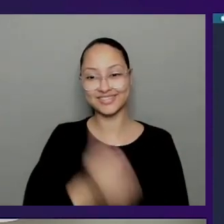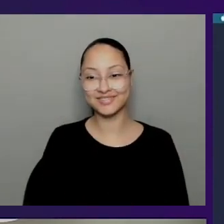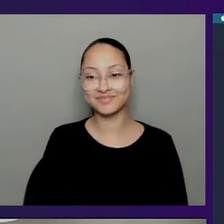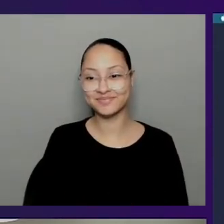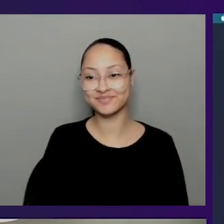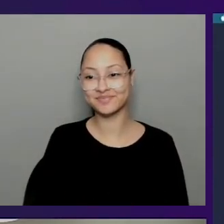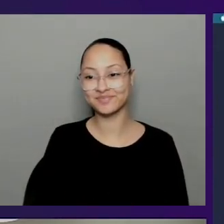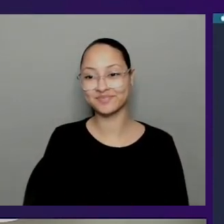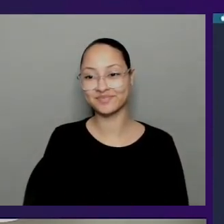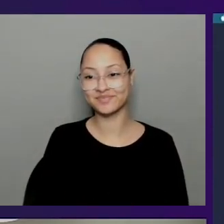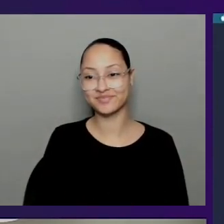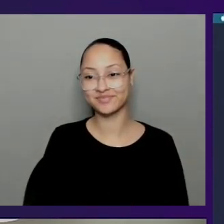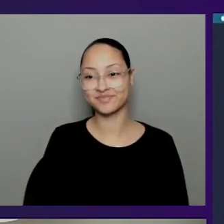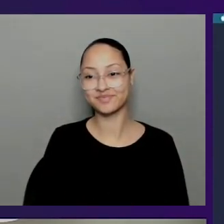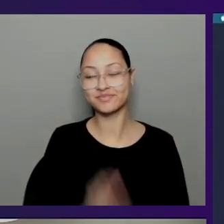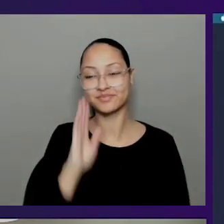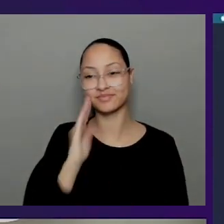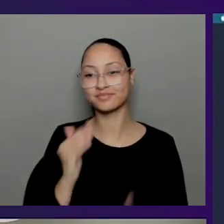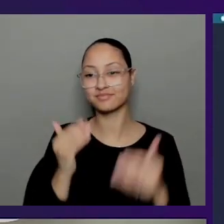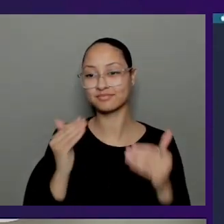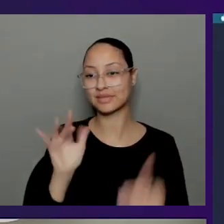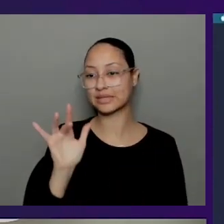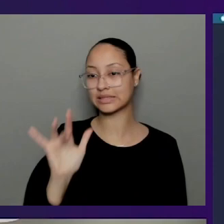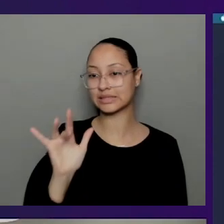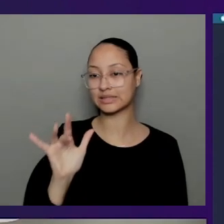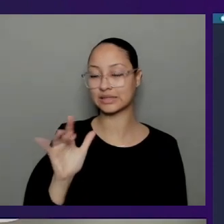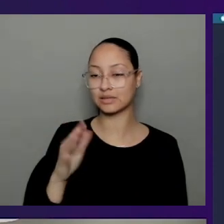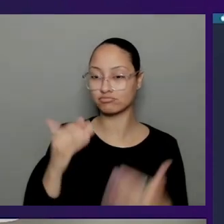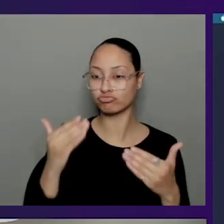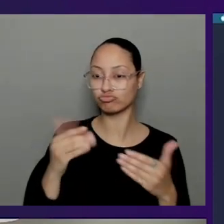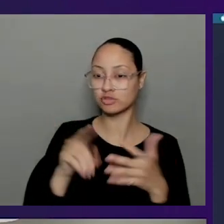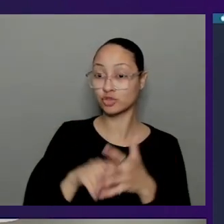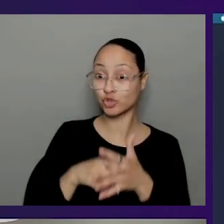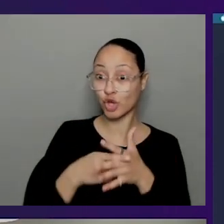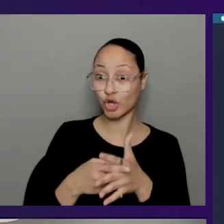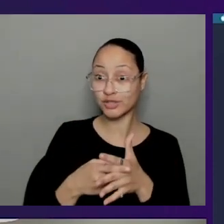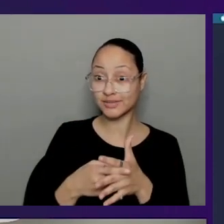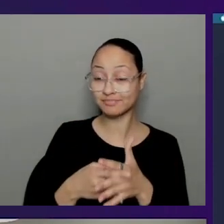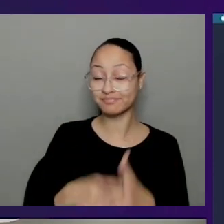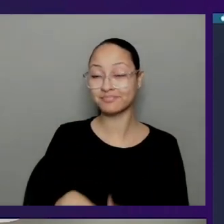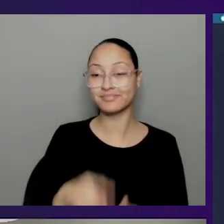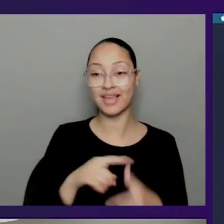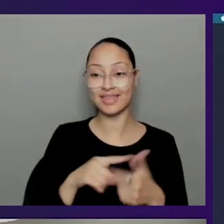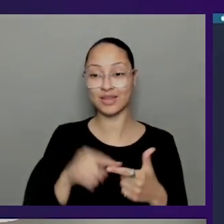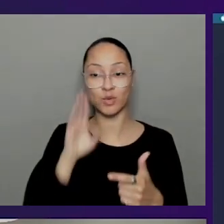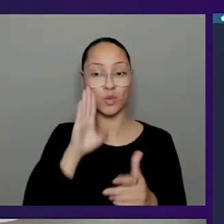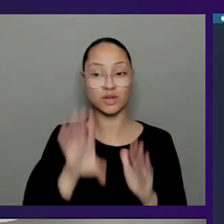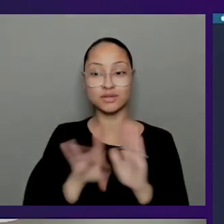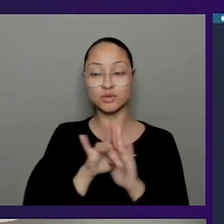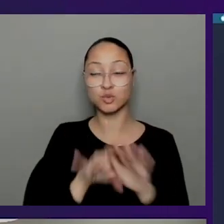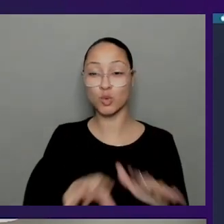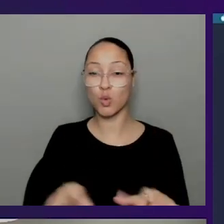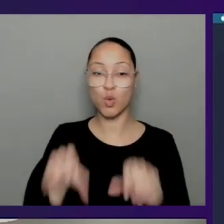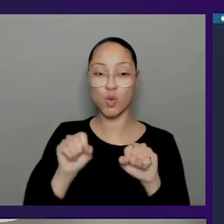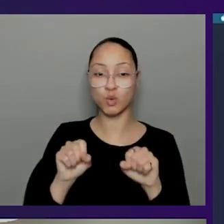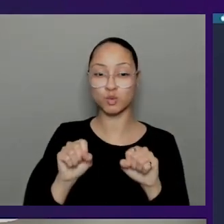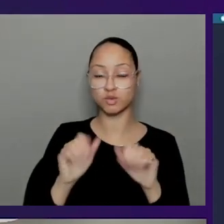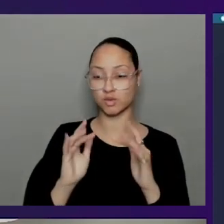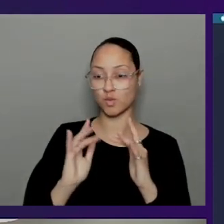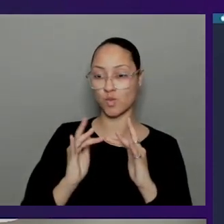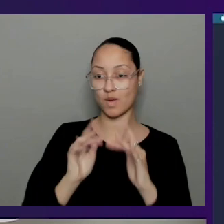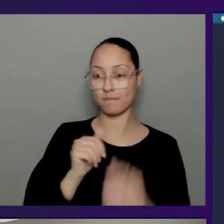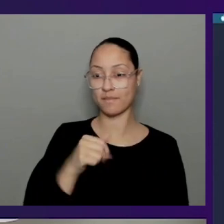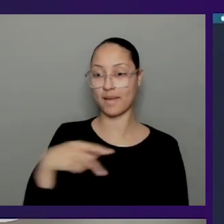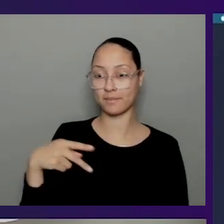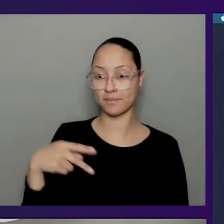ahead, click Get Started. And then we are going to choose today to host a web app. So I'm going to click Get